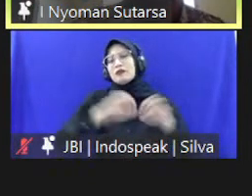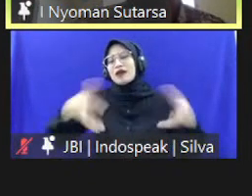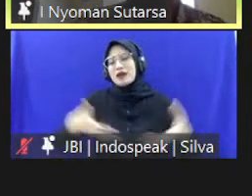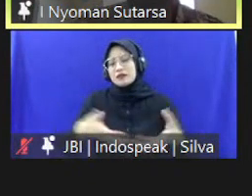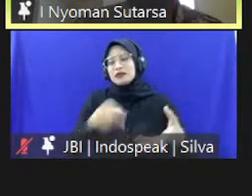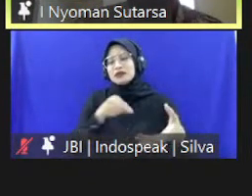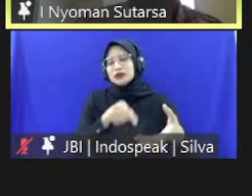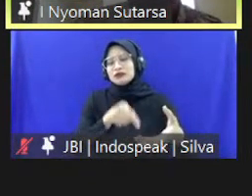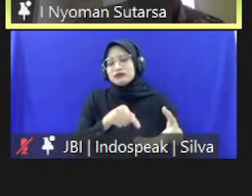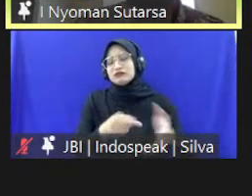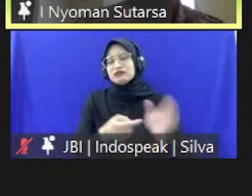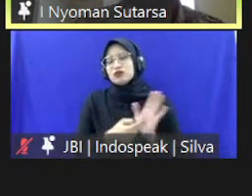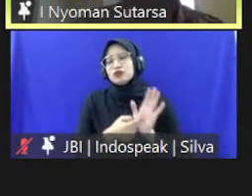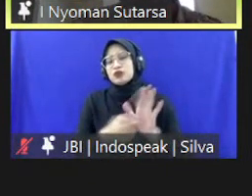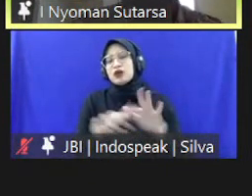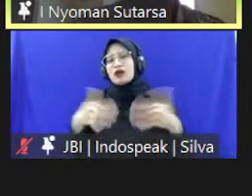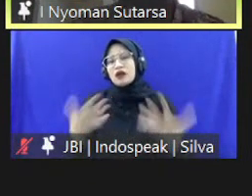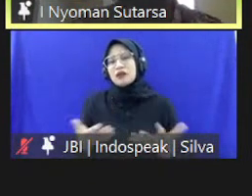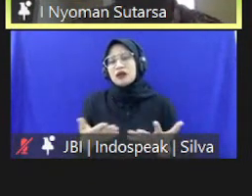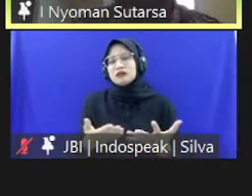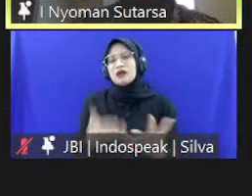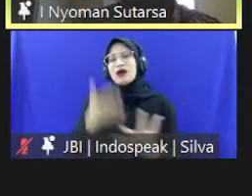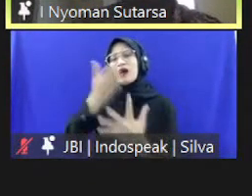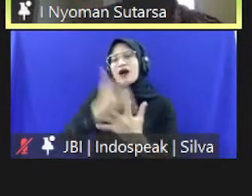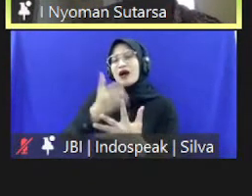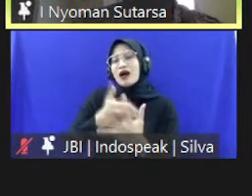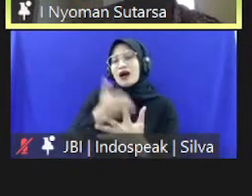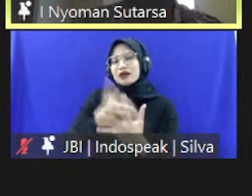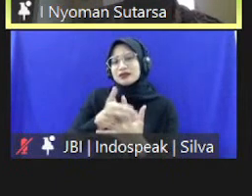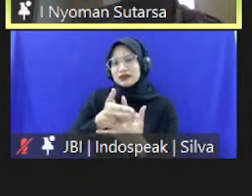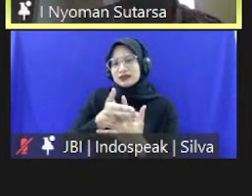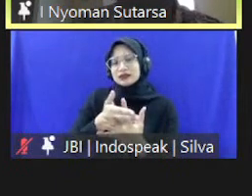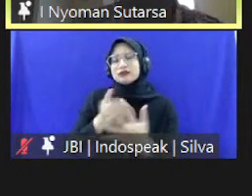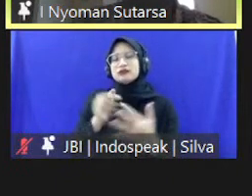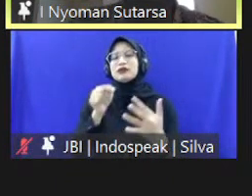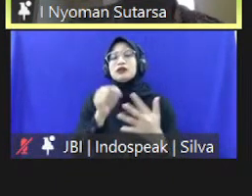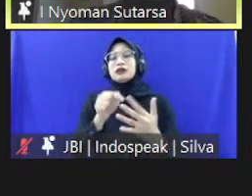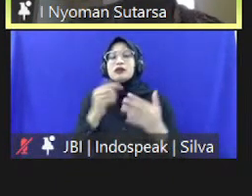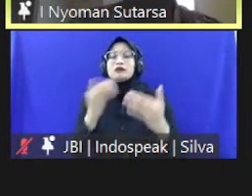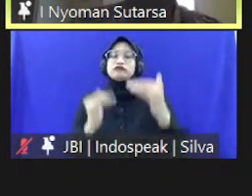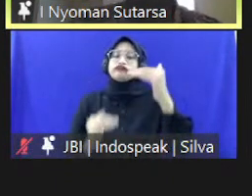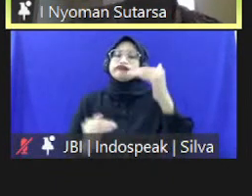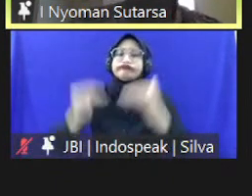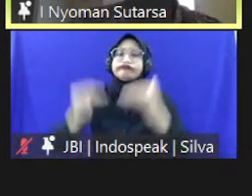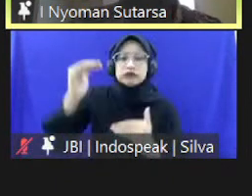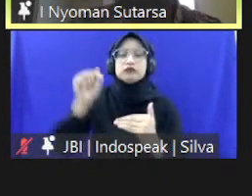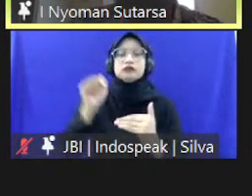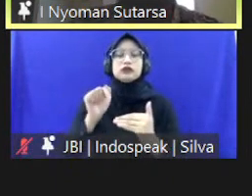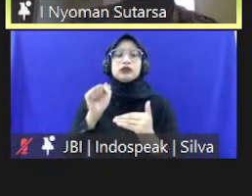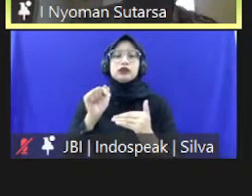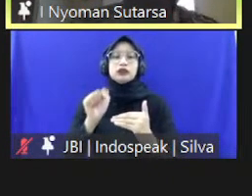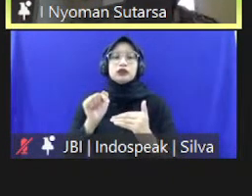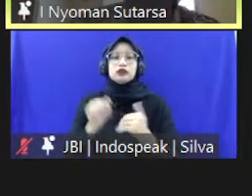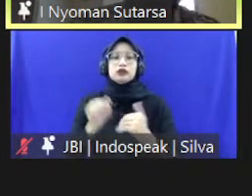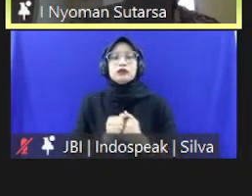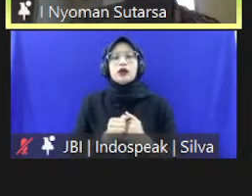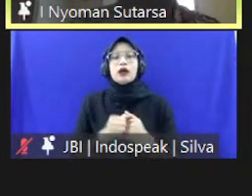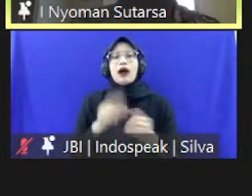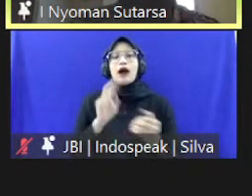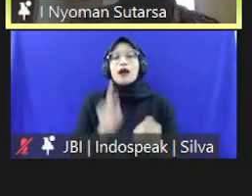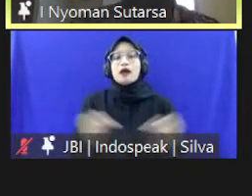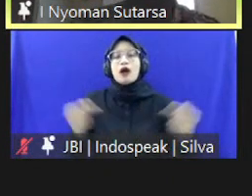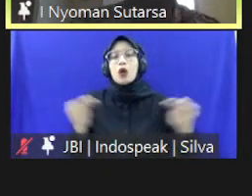health inequities are indeed not a random event, but it is a product of interconnected system of oppression